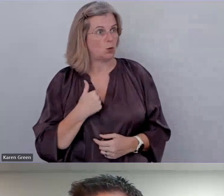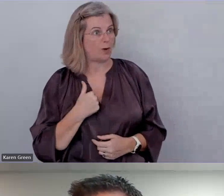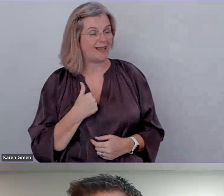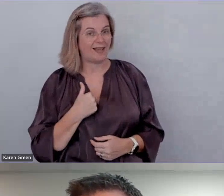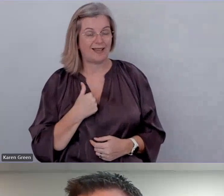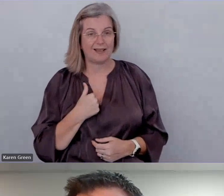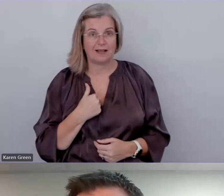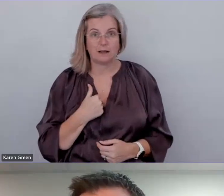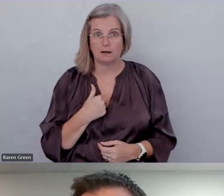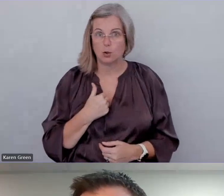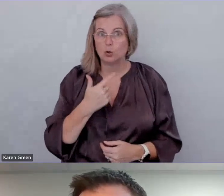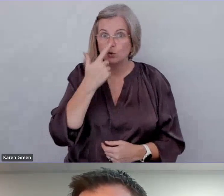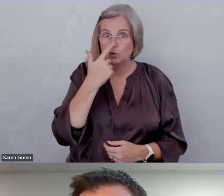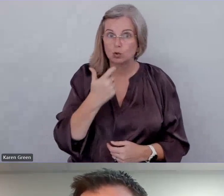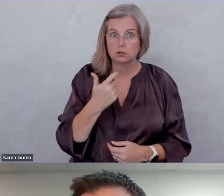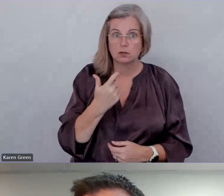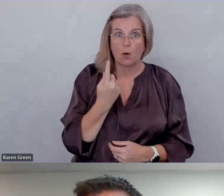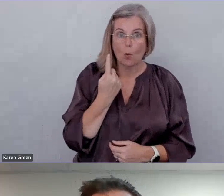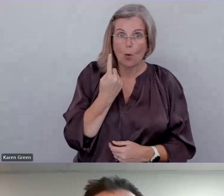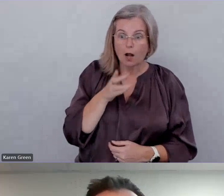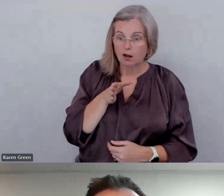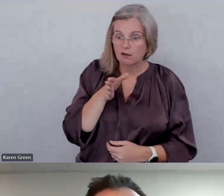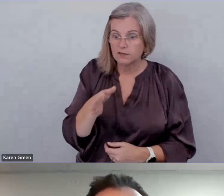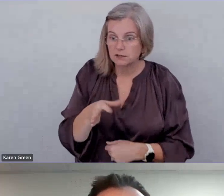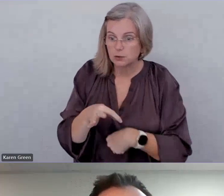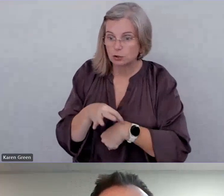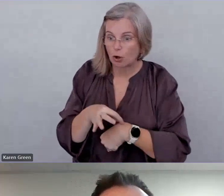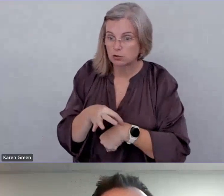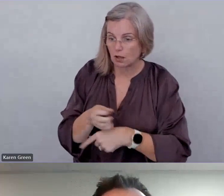being vulnerable, okay, and it's a very easy